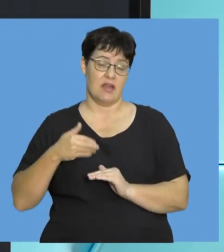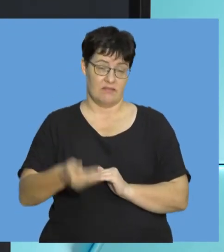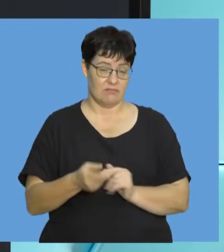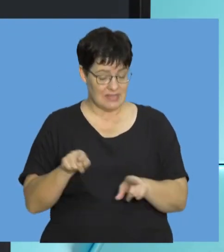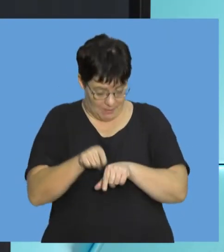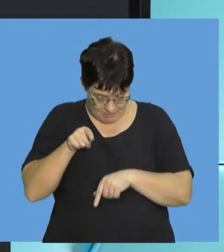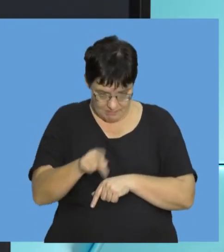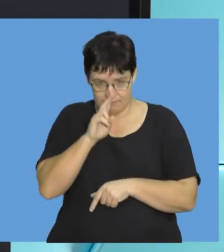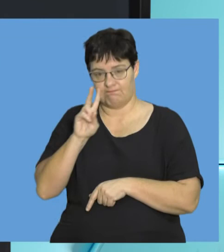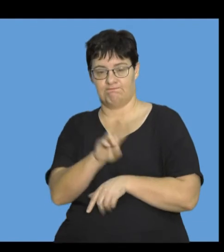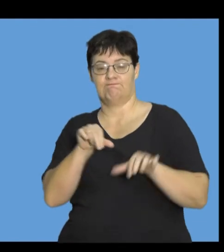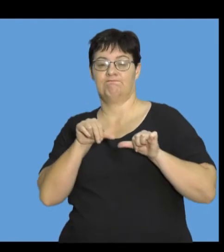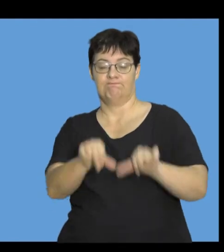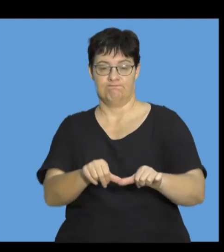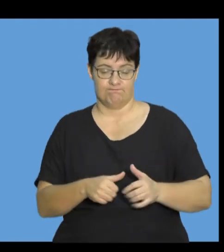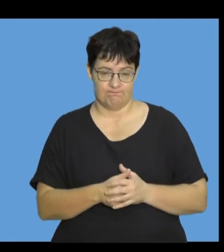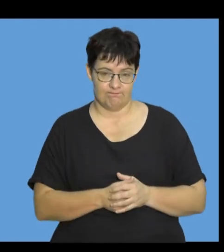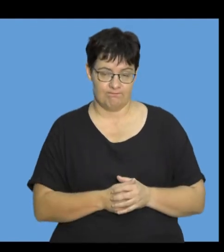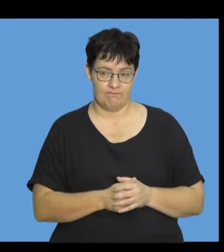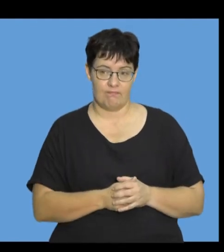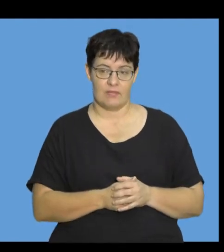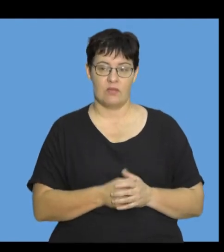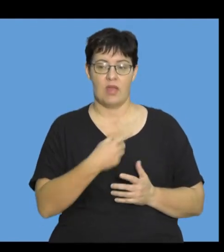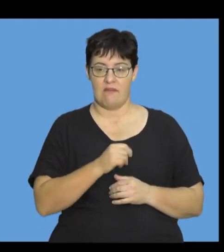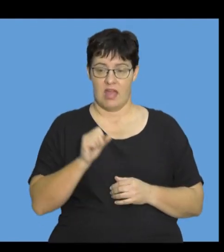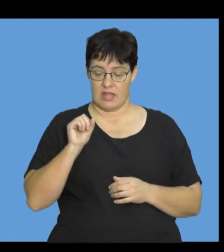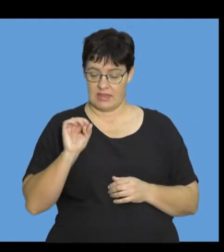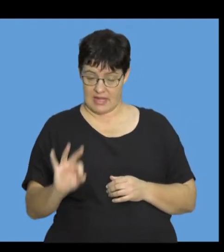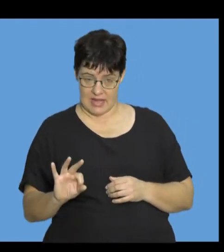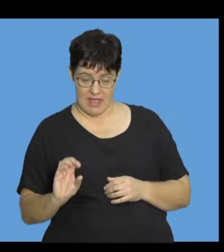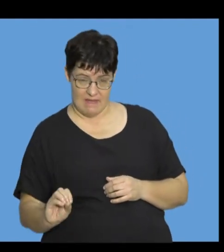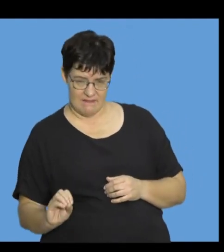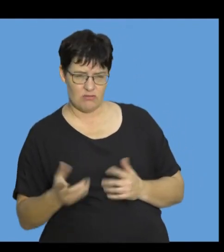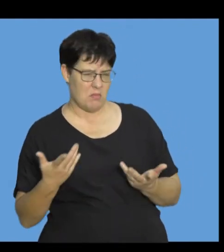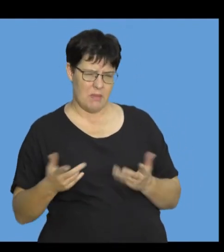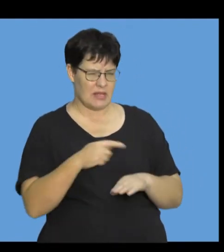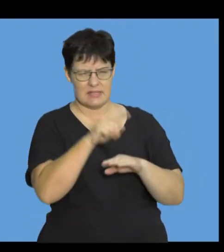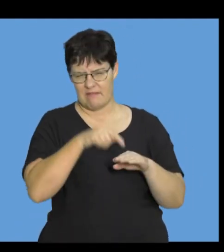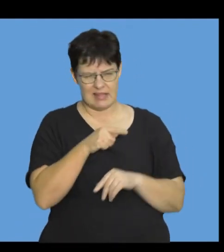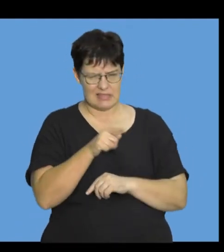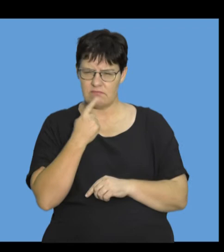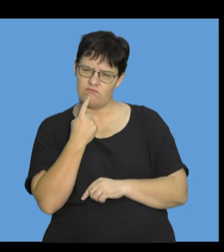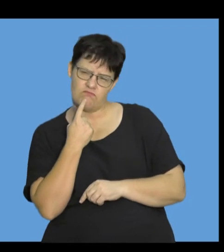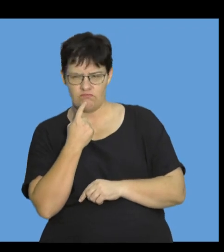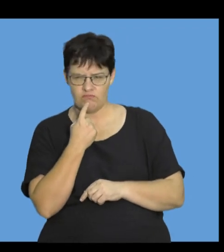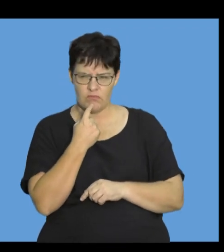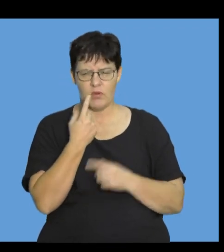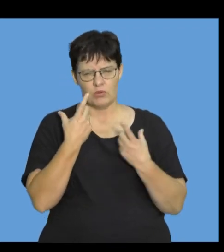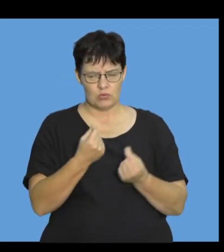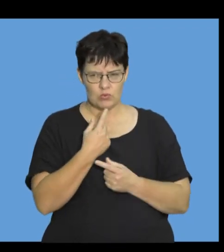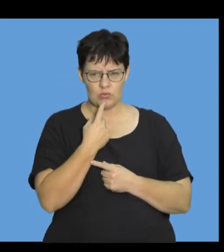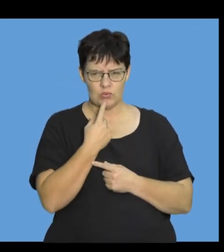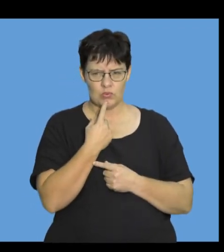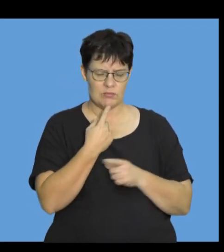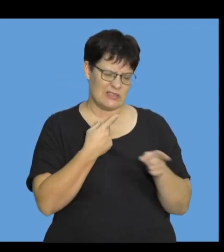So we look at that even here. So you can see that I have this 3 there. Maybe I can try divide by it, but if I